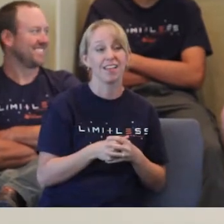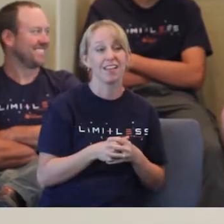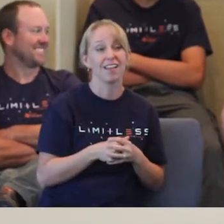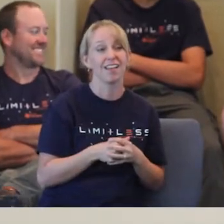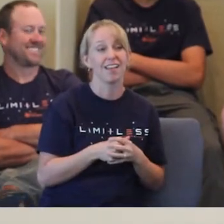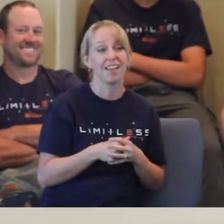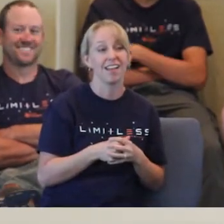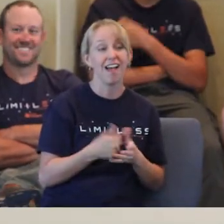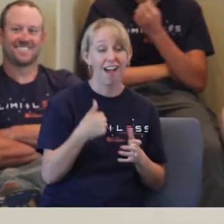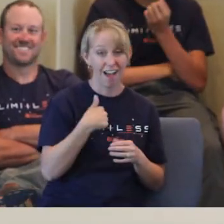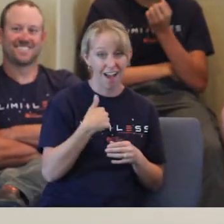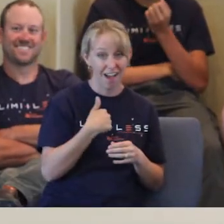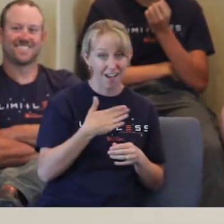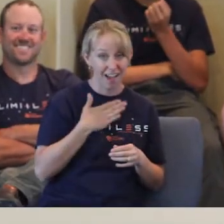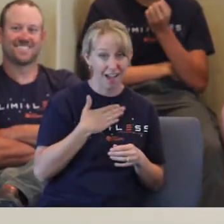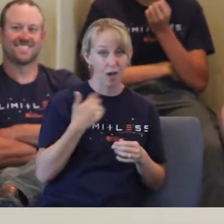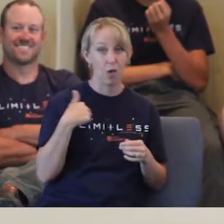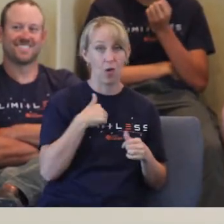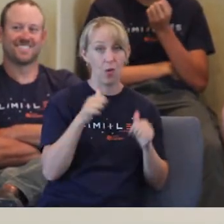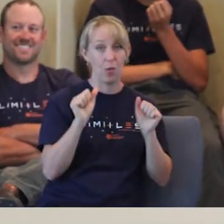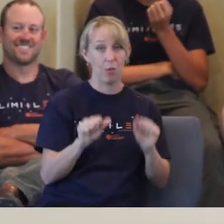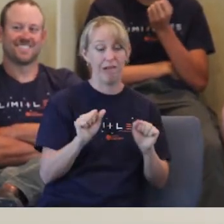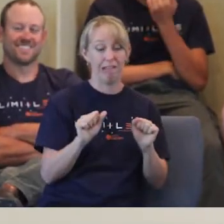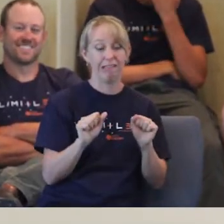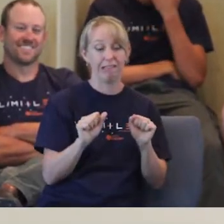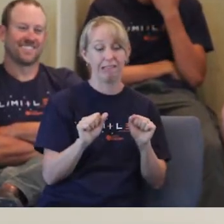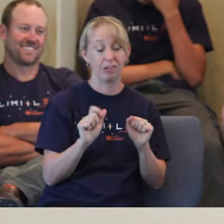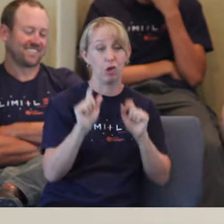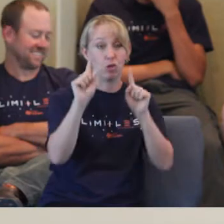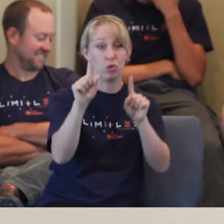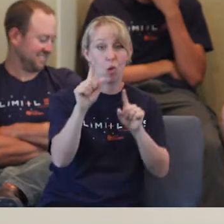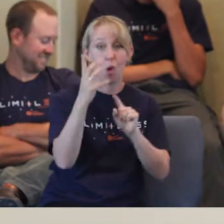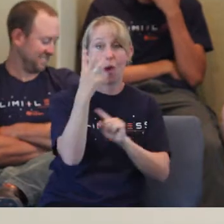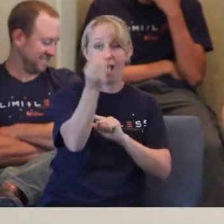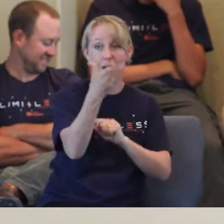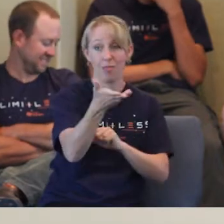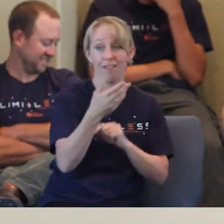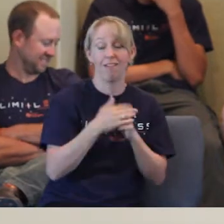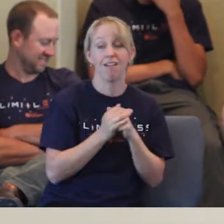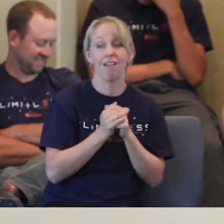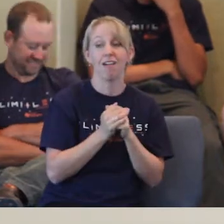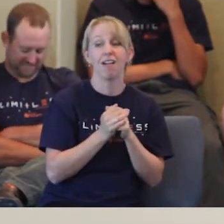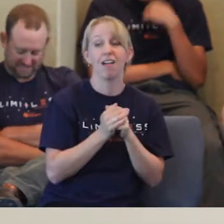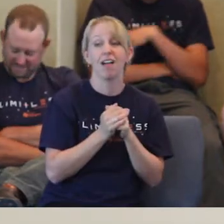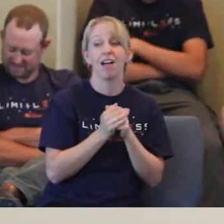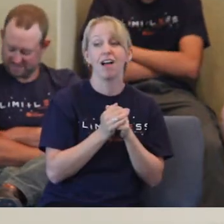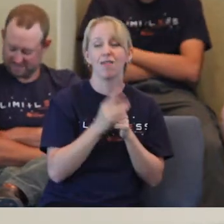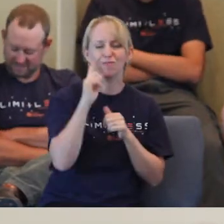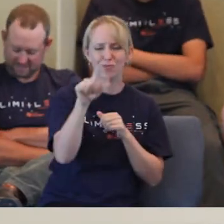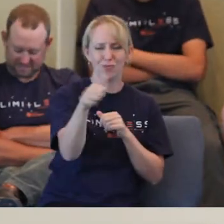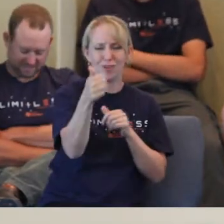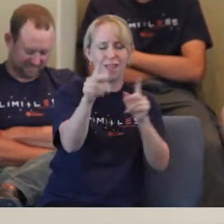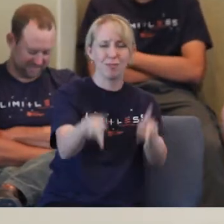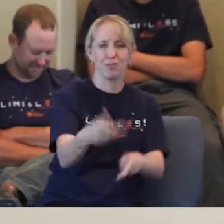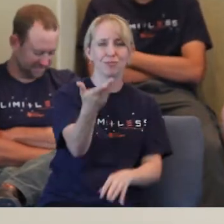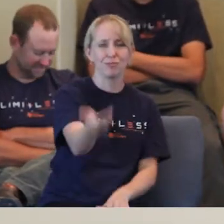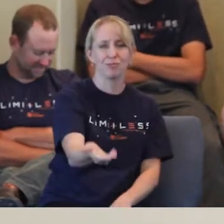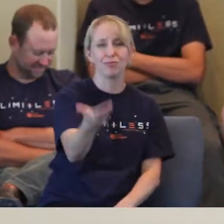but he was very happy. And I was so happy that we could actually get out there and do